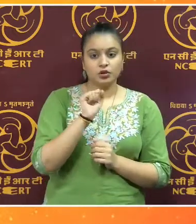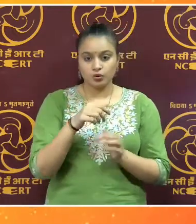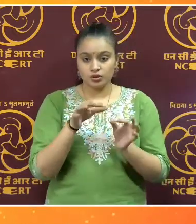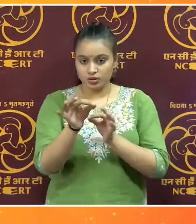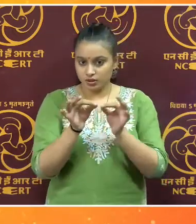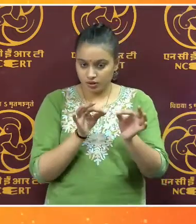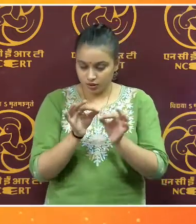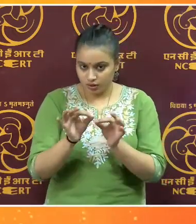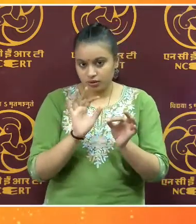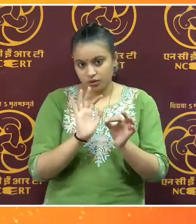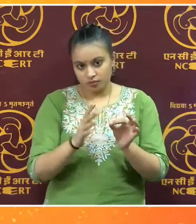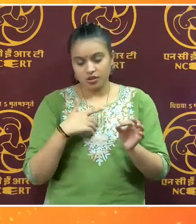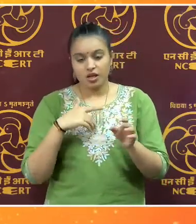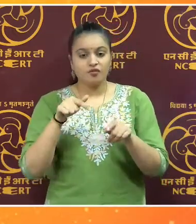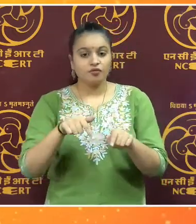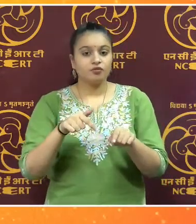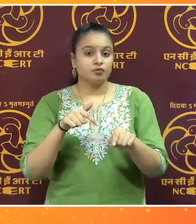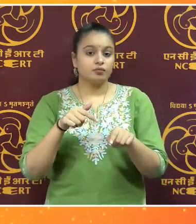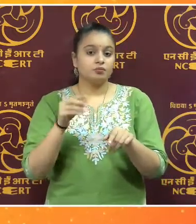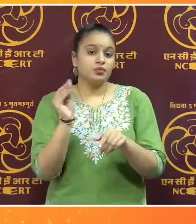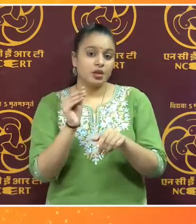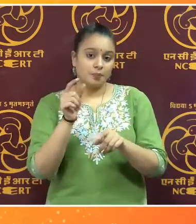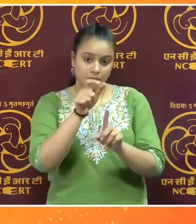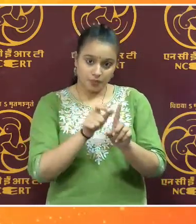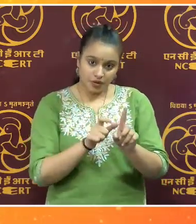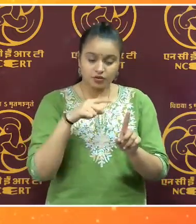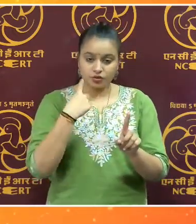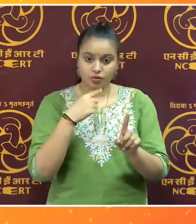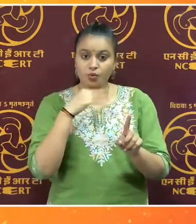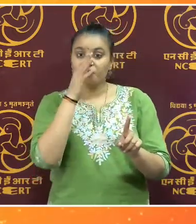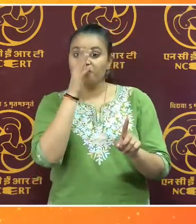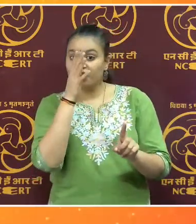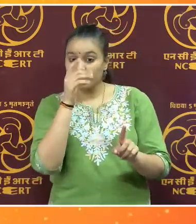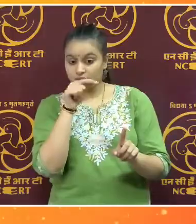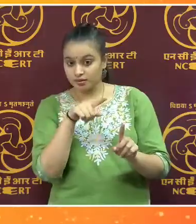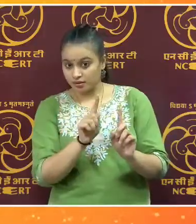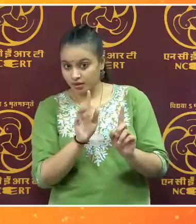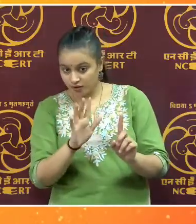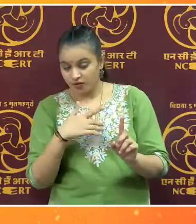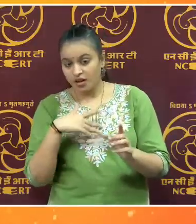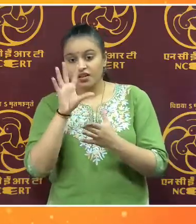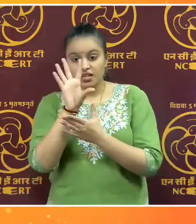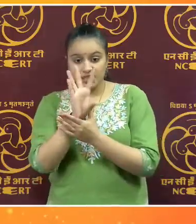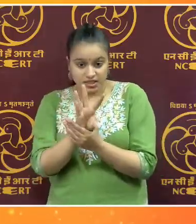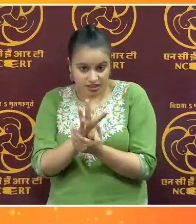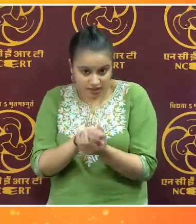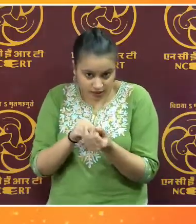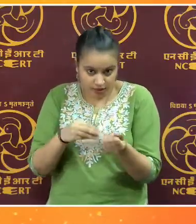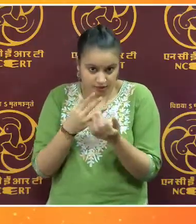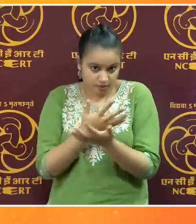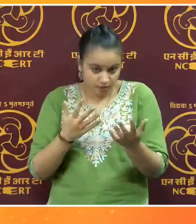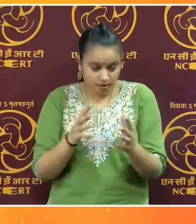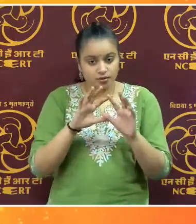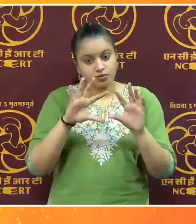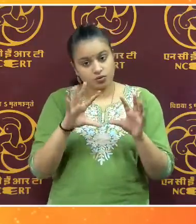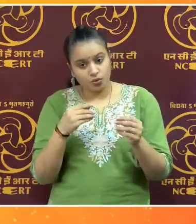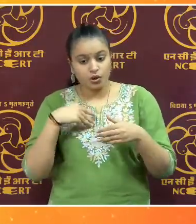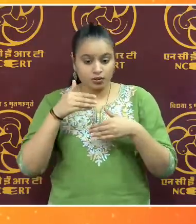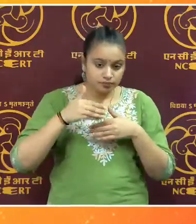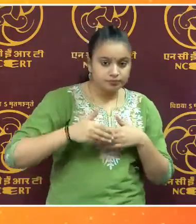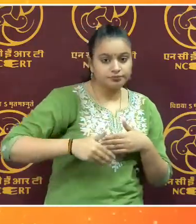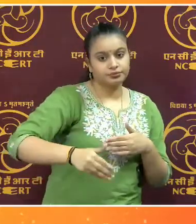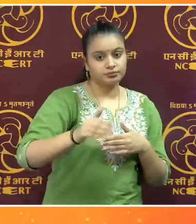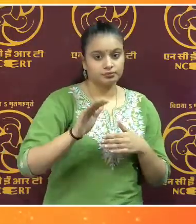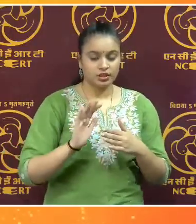you got to know that he is somebody who actually fakes an identity, steals from people, and then goes away.